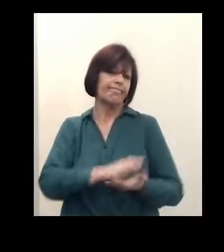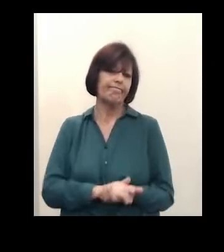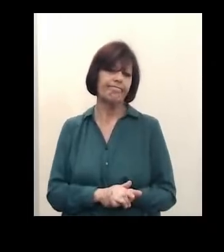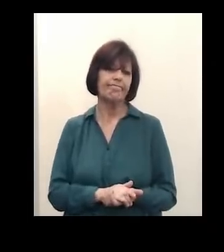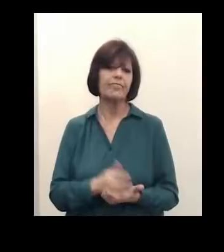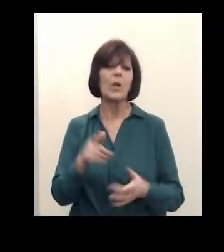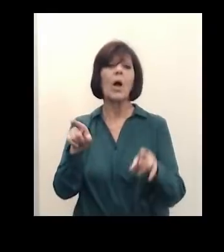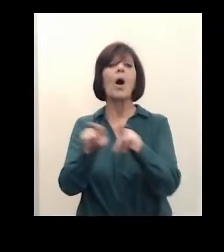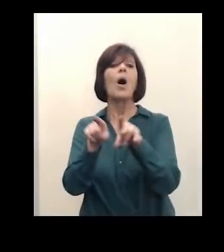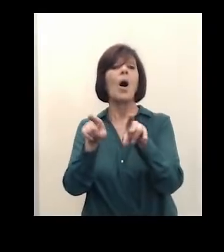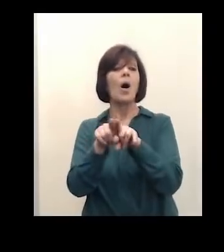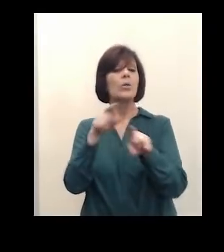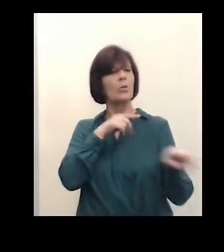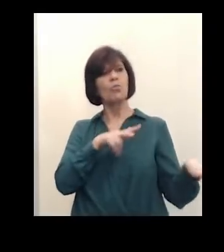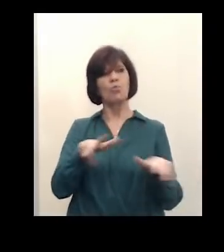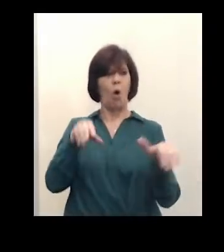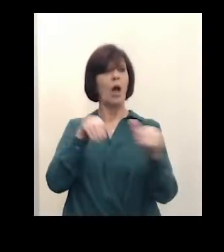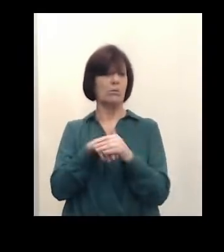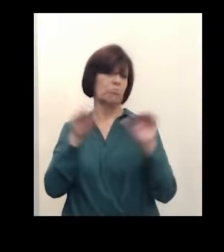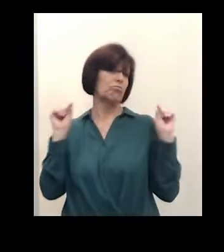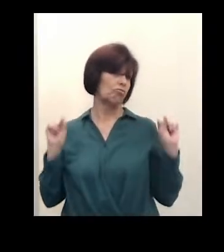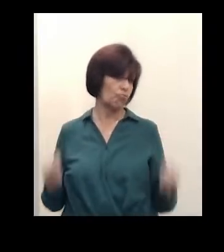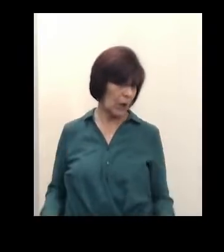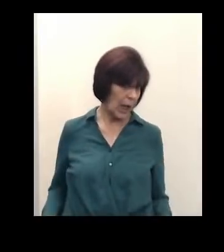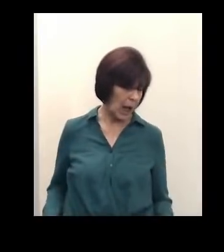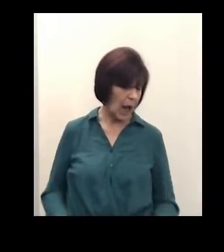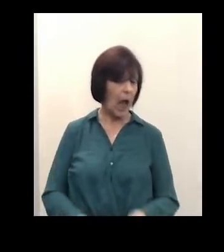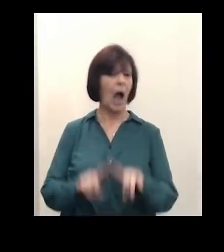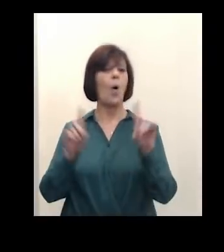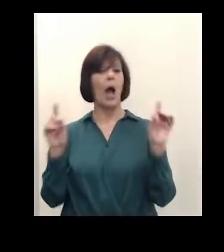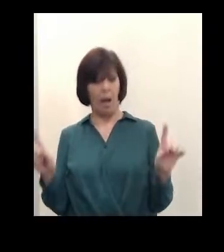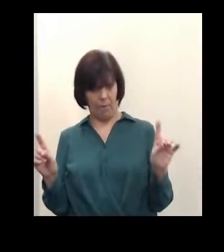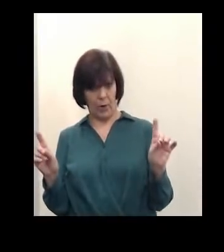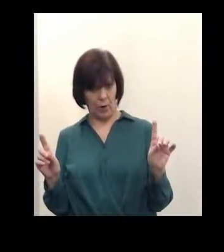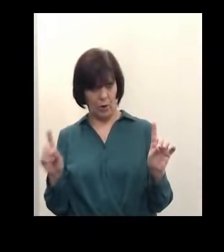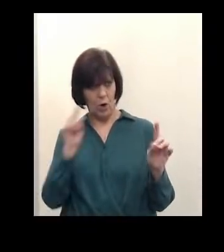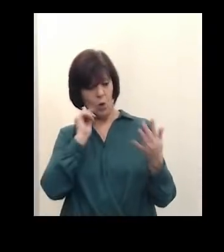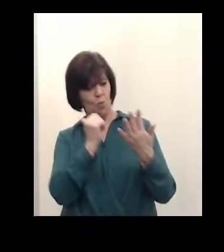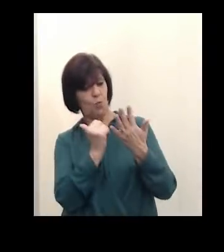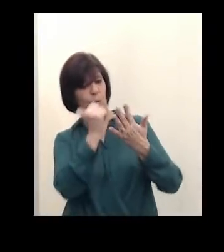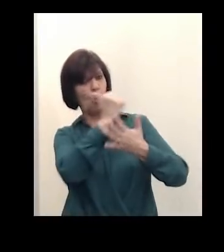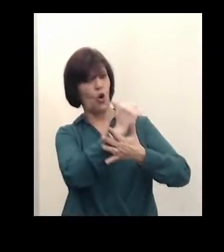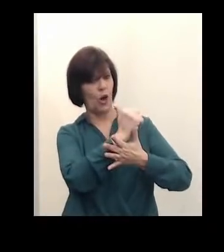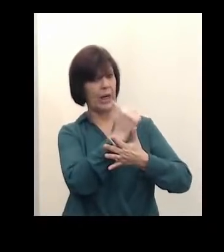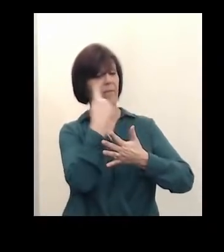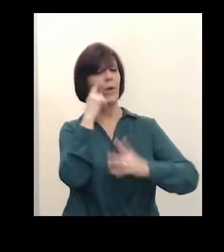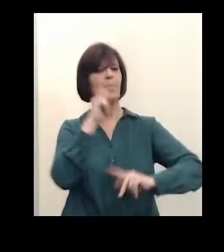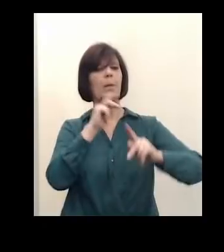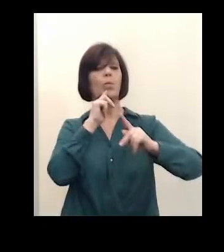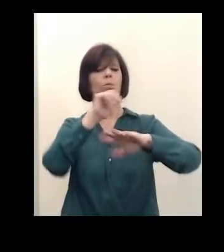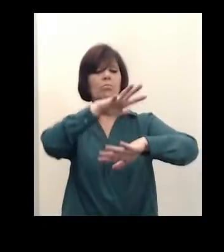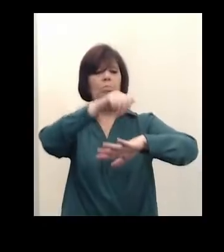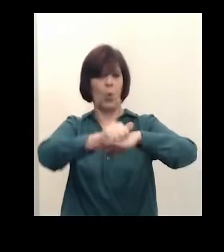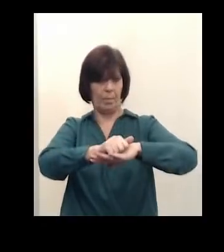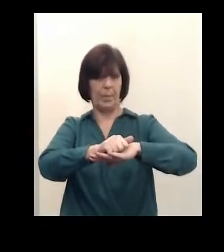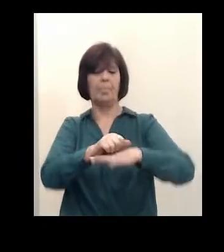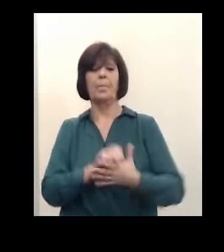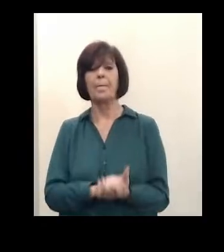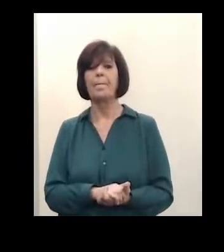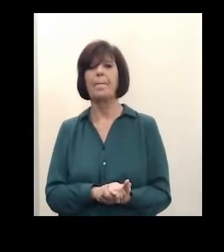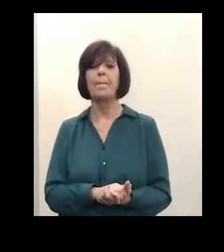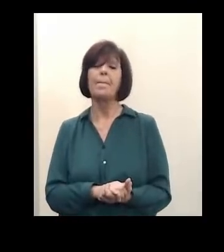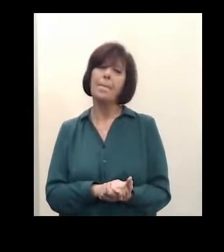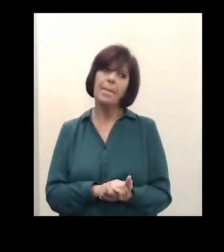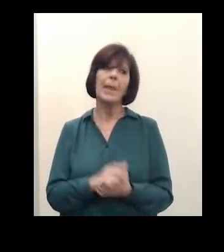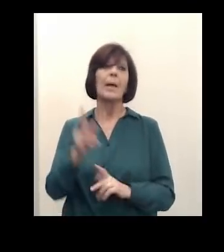do take walk-ins at our clinic. However, we do give priority for vaccination spots to our appointments. So